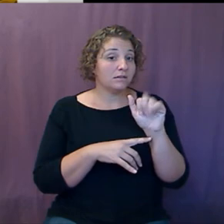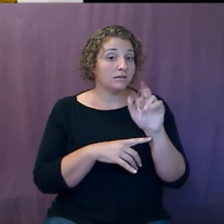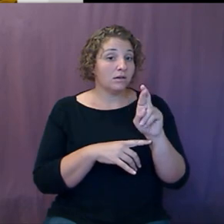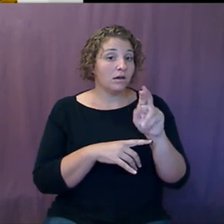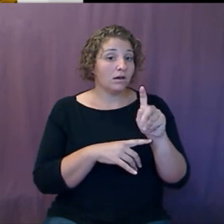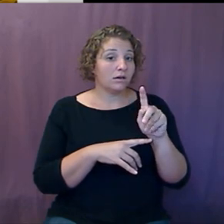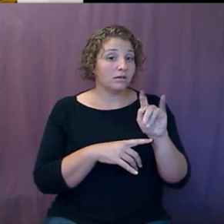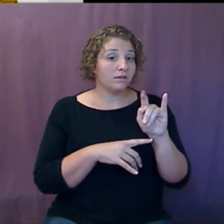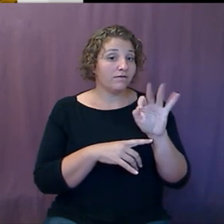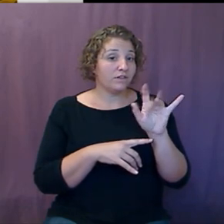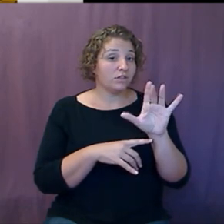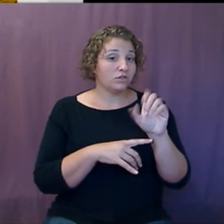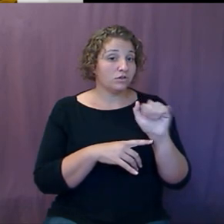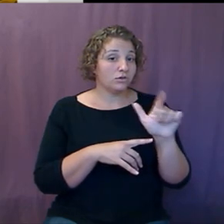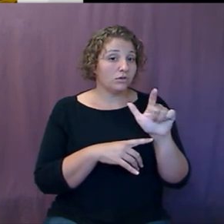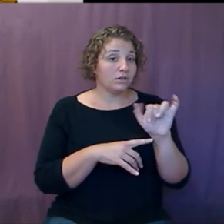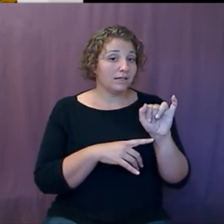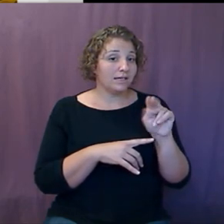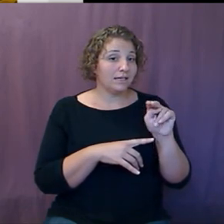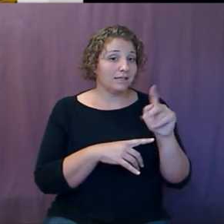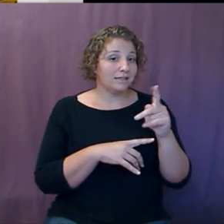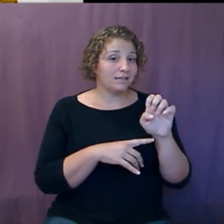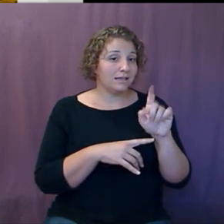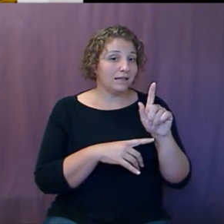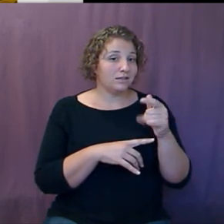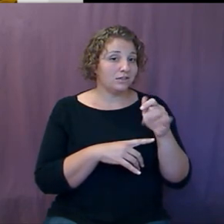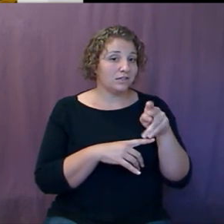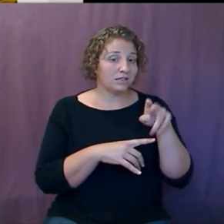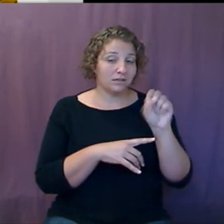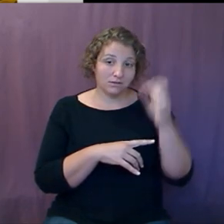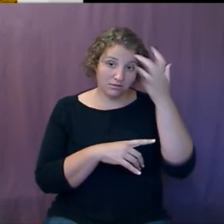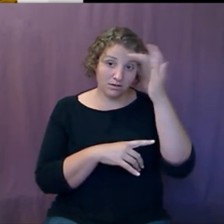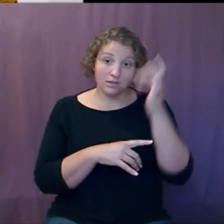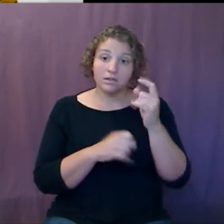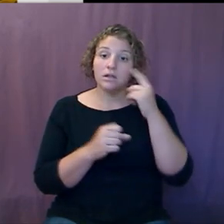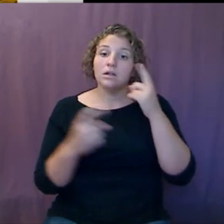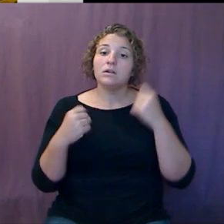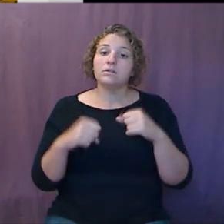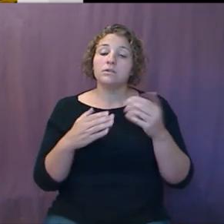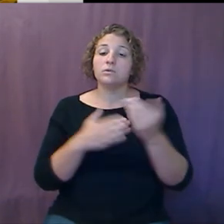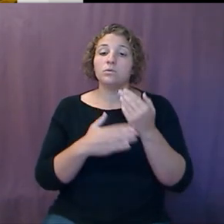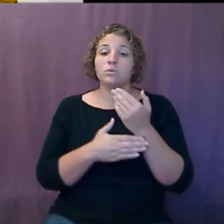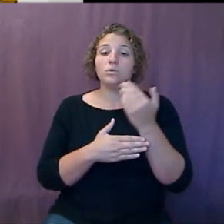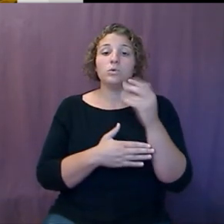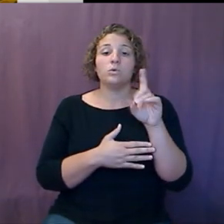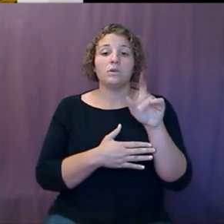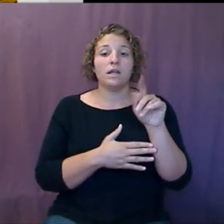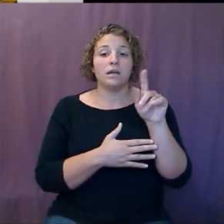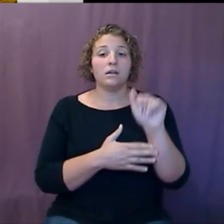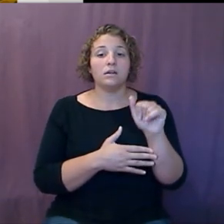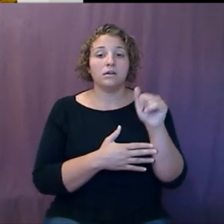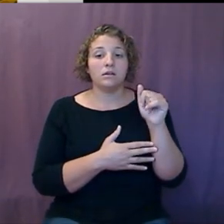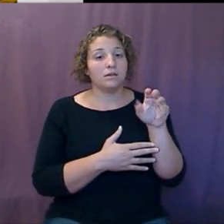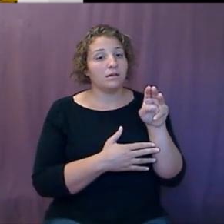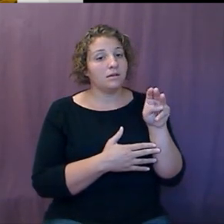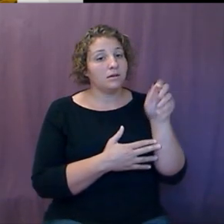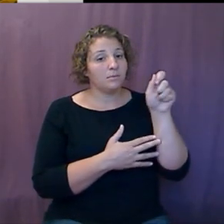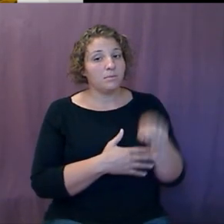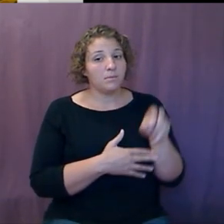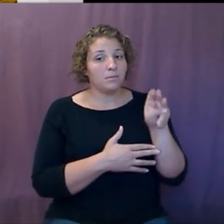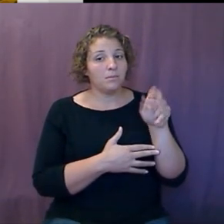up by its ai machine learning technology called new data mastercard in addition to professing its commitment to promoting